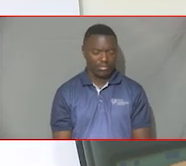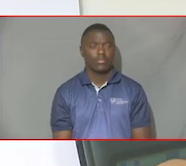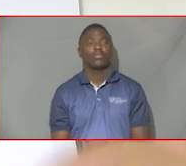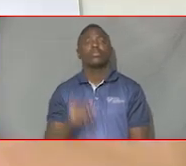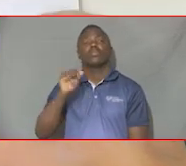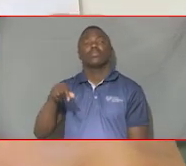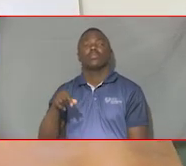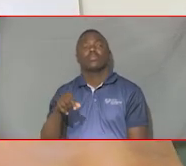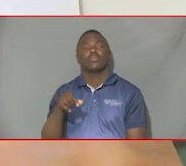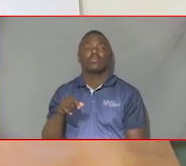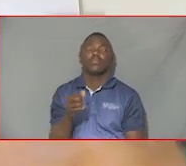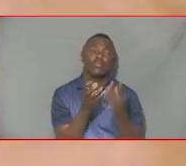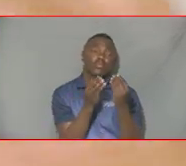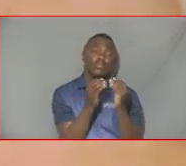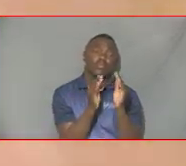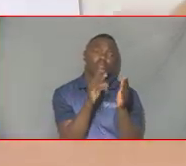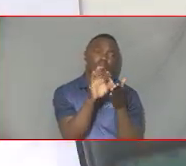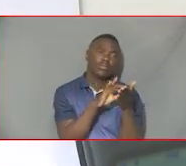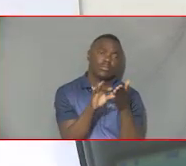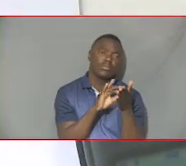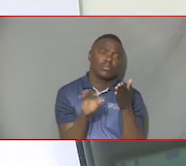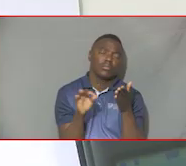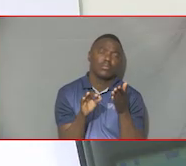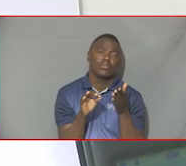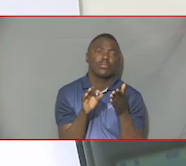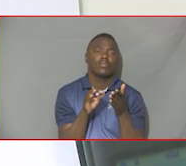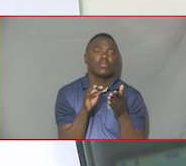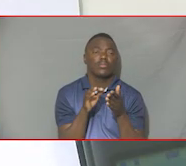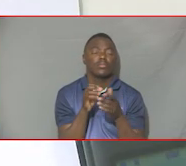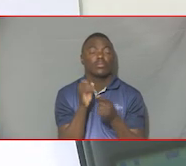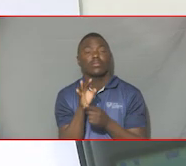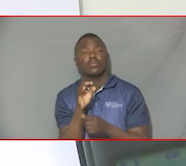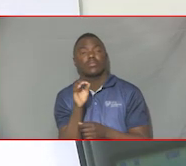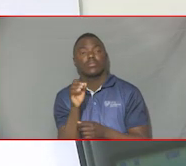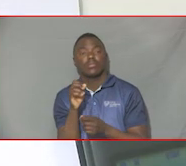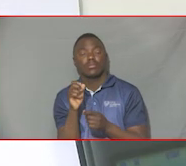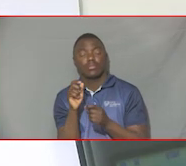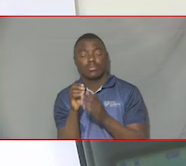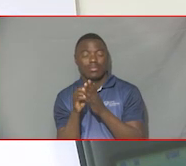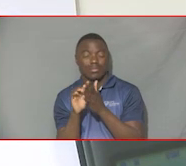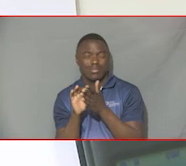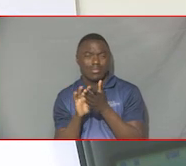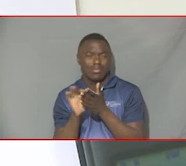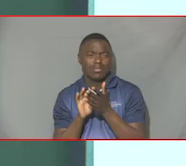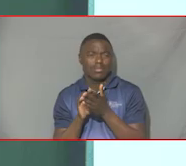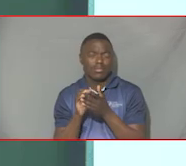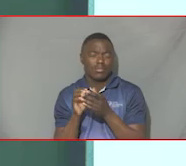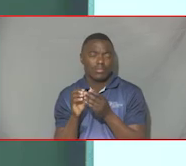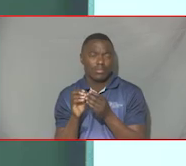IQ, there's a number of votes. If the dots are all over, if the dots are scattered, if the points are